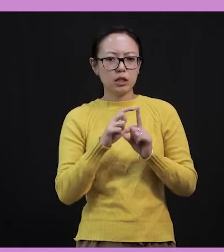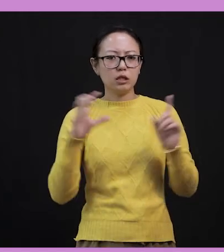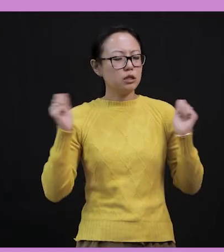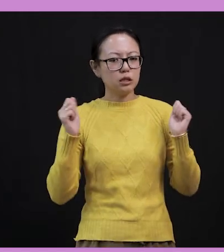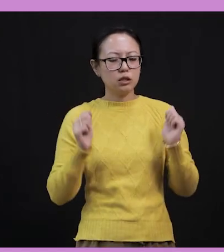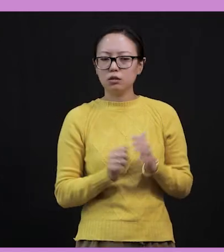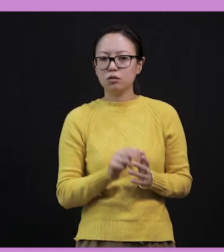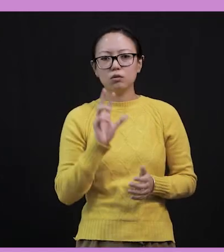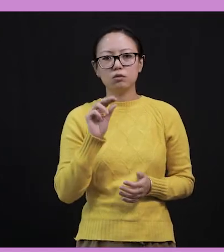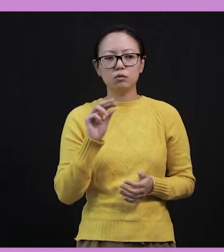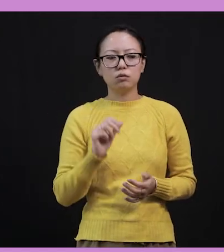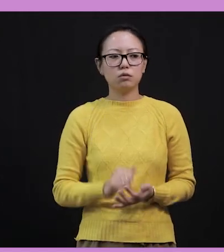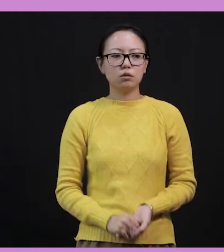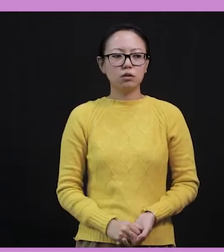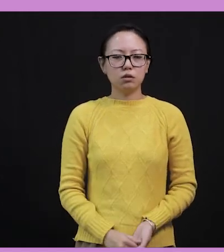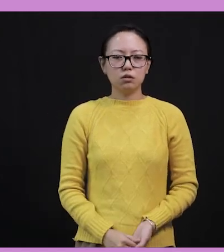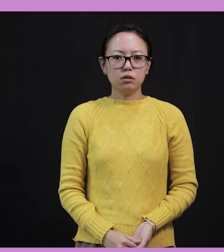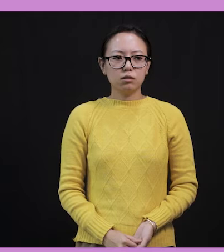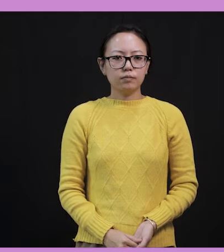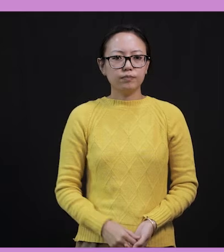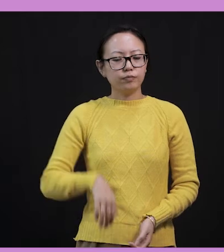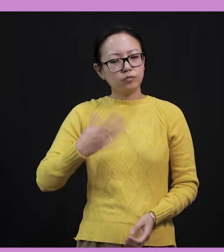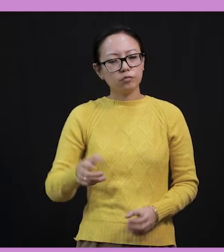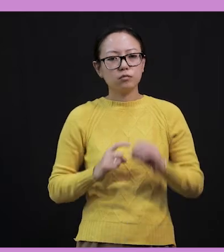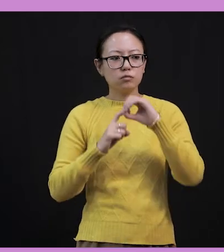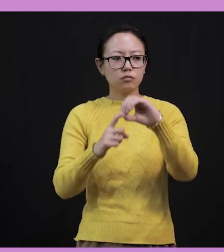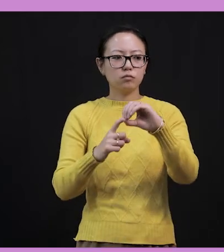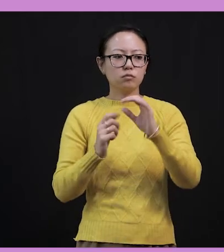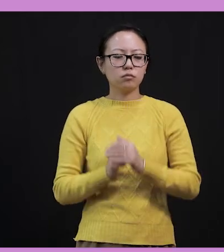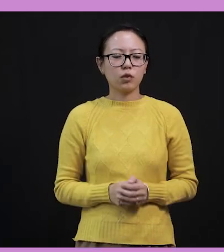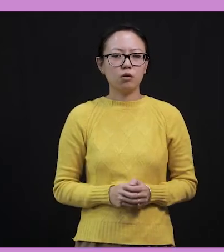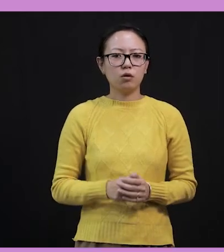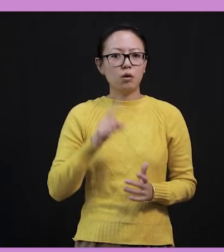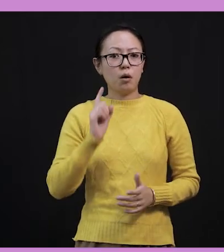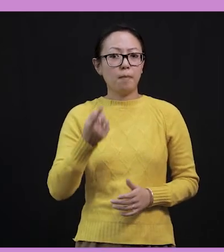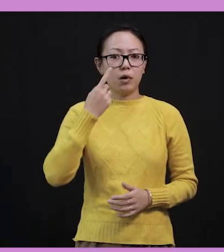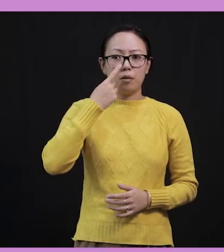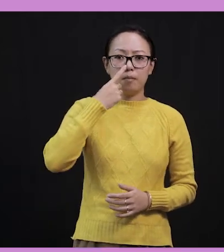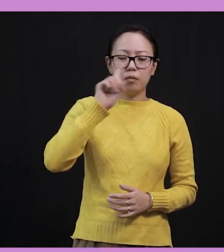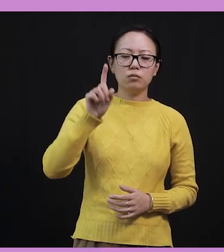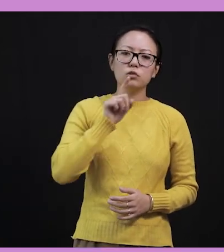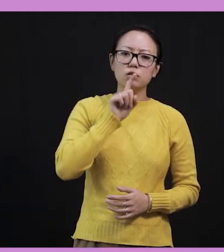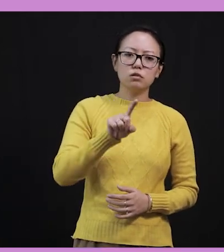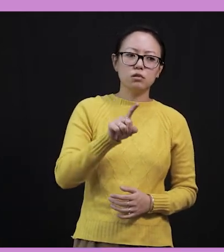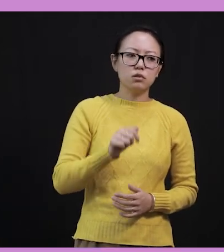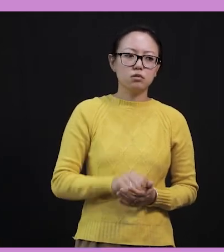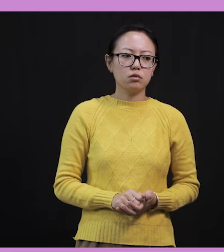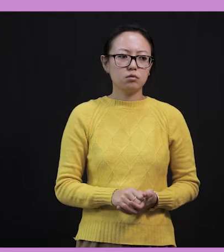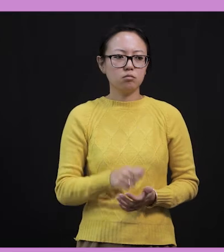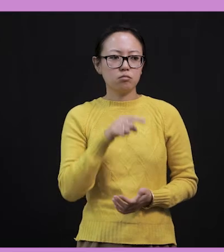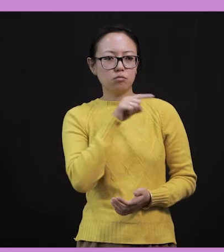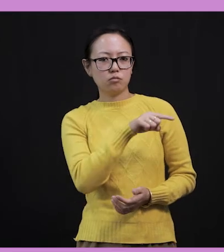afraid of snakes. Next one, but mother says that kind is good. Now